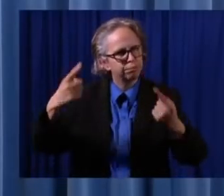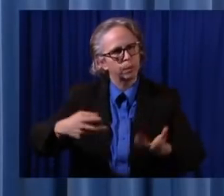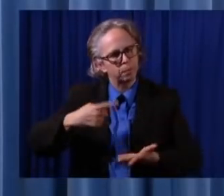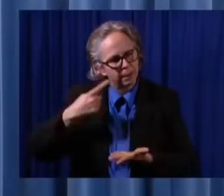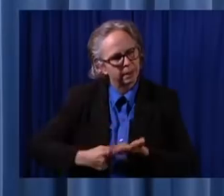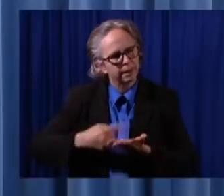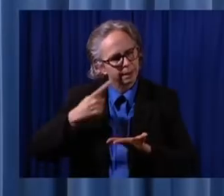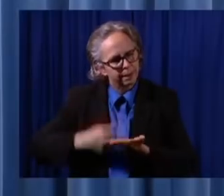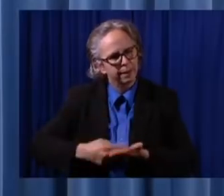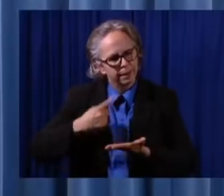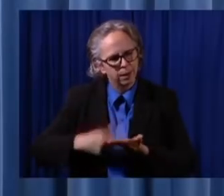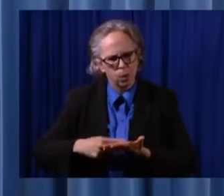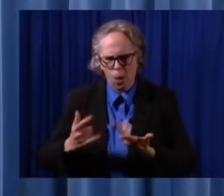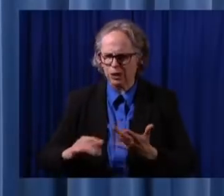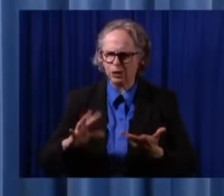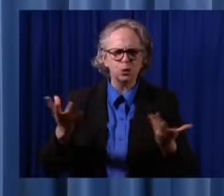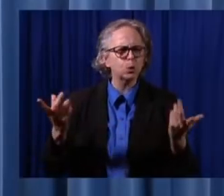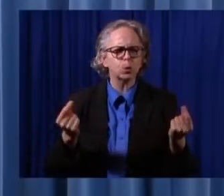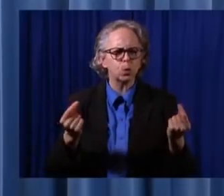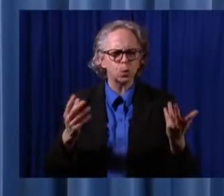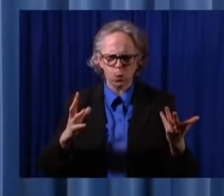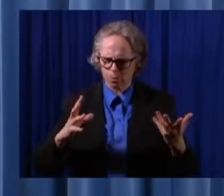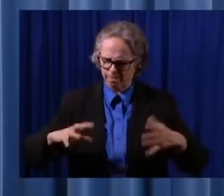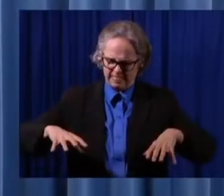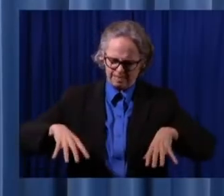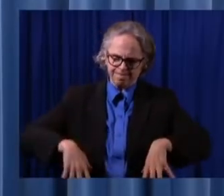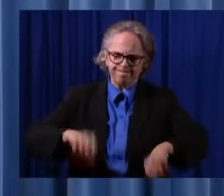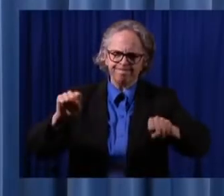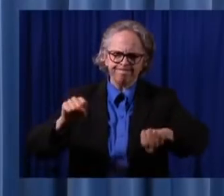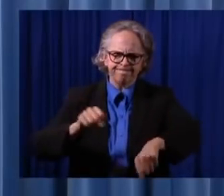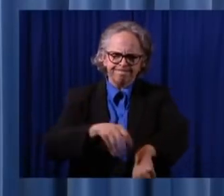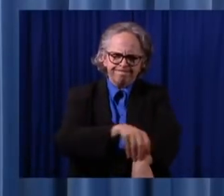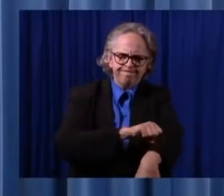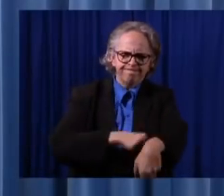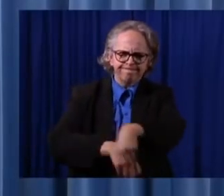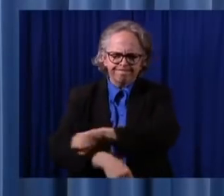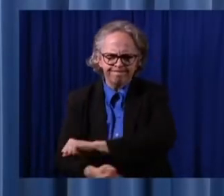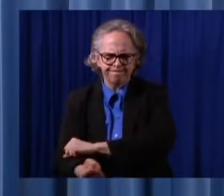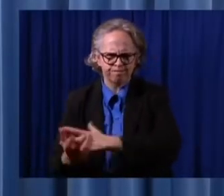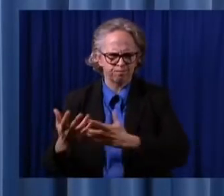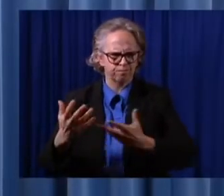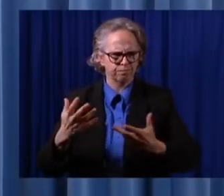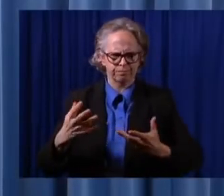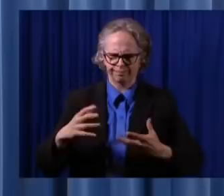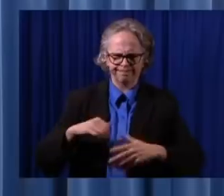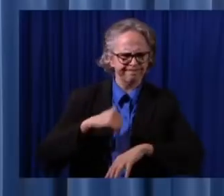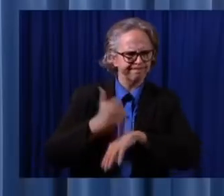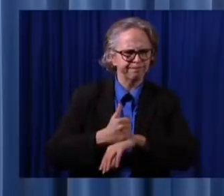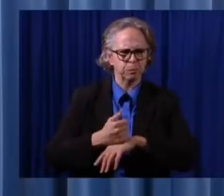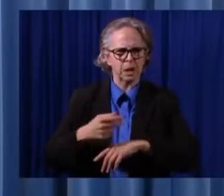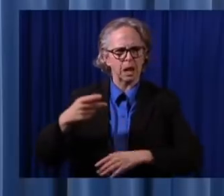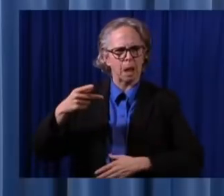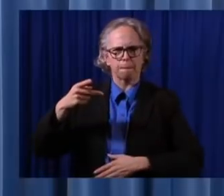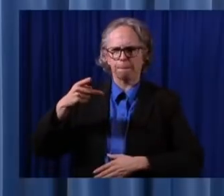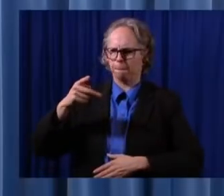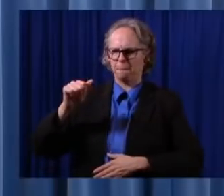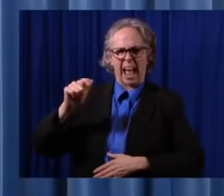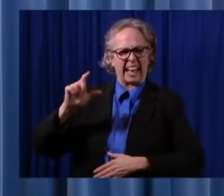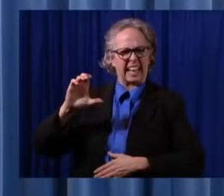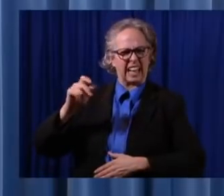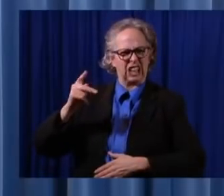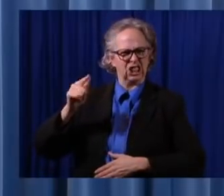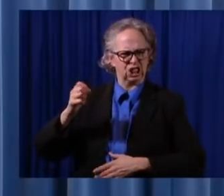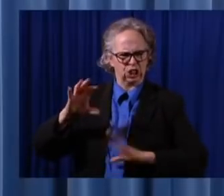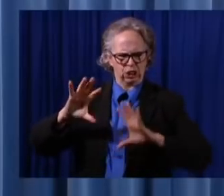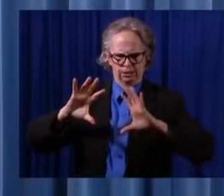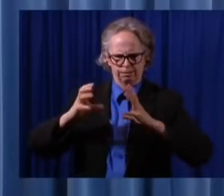out and put them in a package so that they could be acted upon by the General Assembly. I'm sure the General Assembly